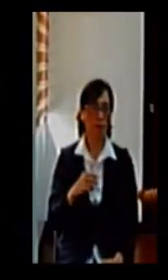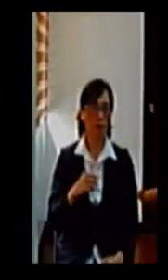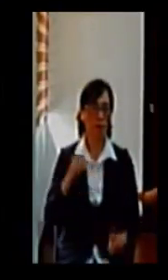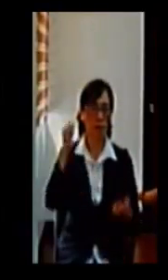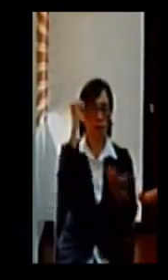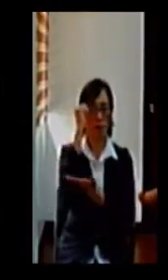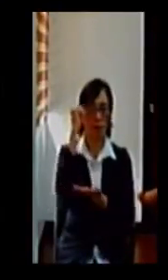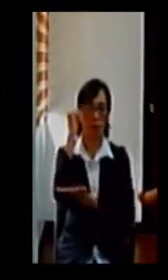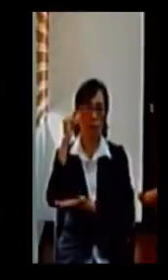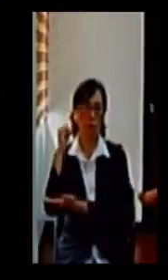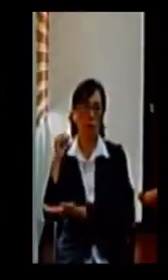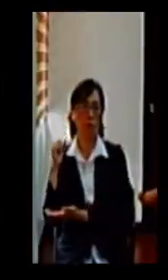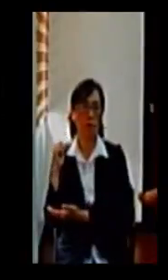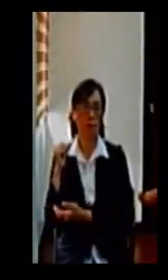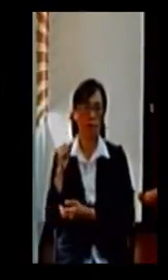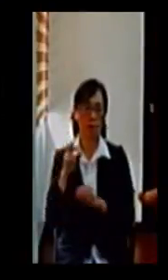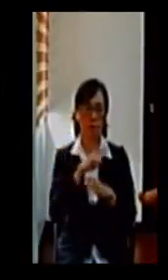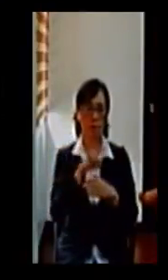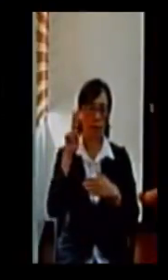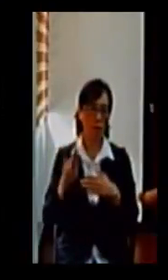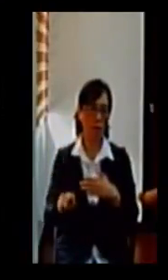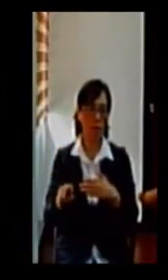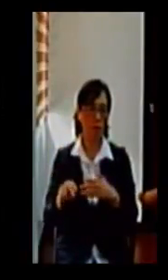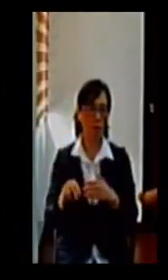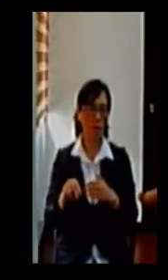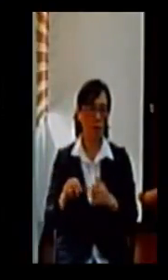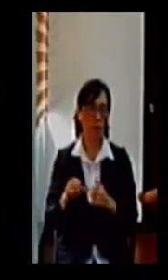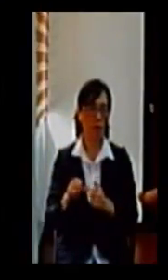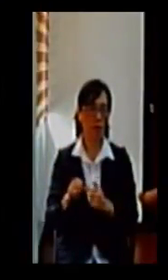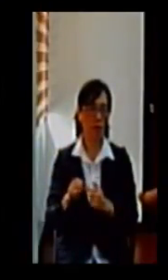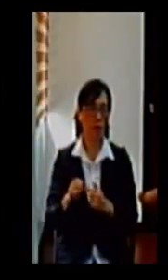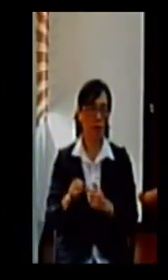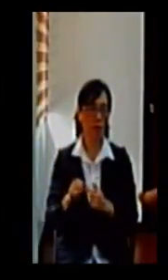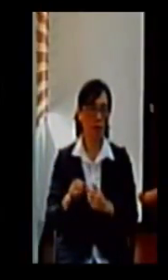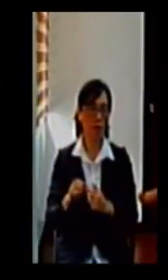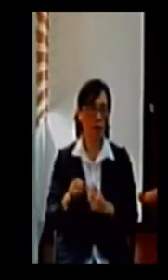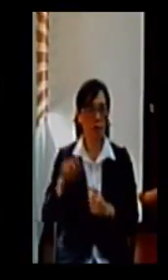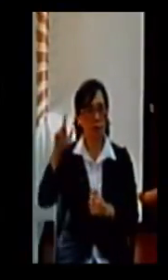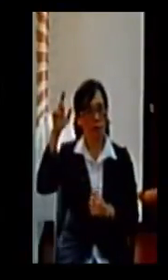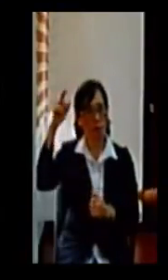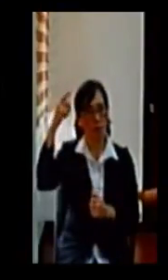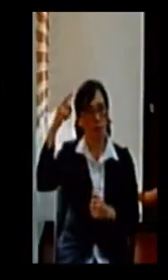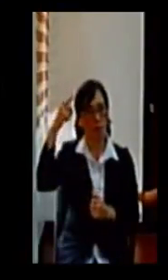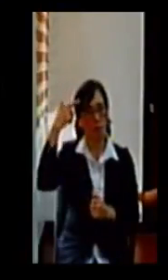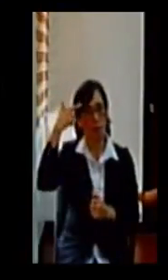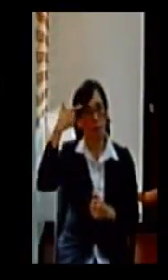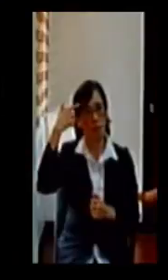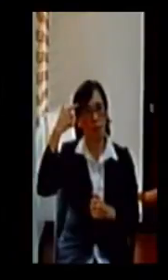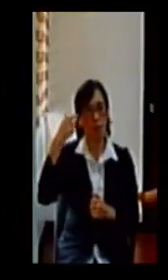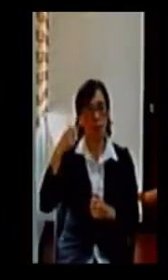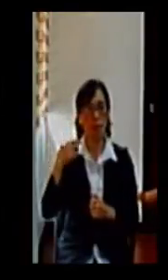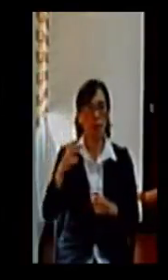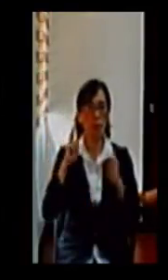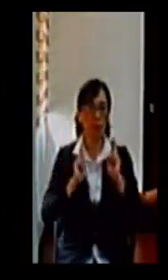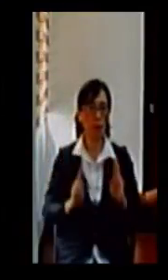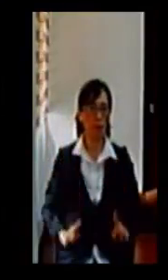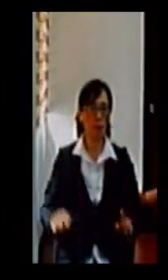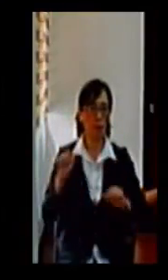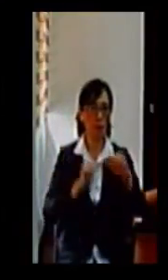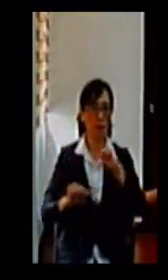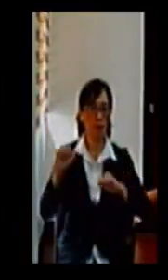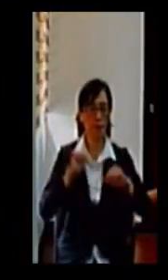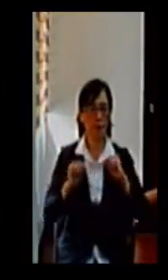deforestation that is as a result of, in a sense, localized human activity, meaning the ones causing